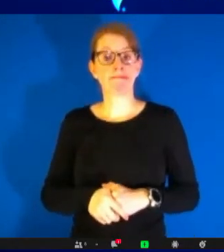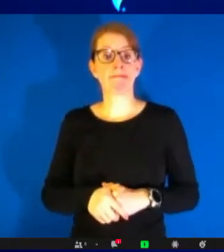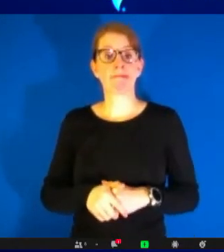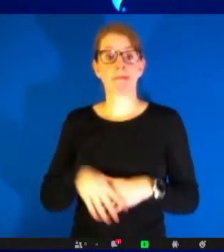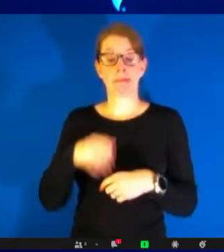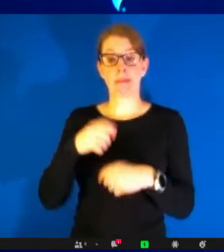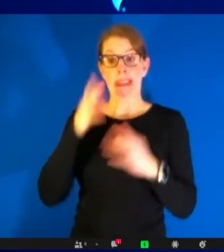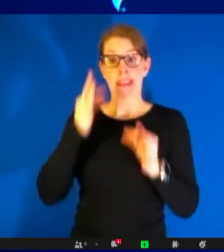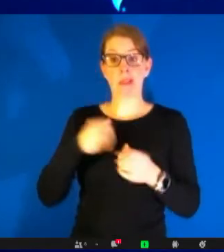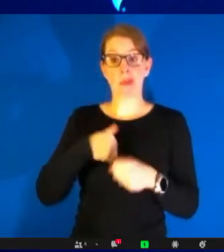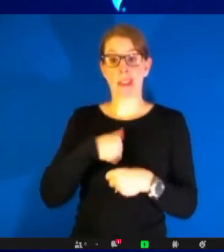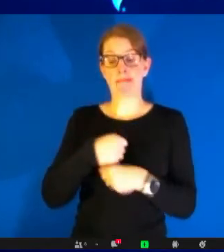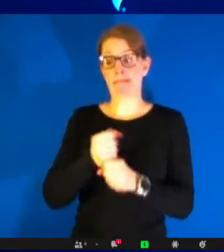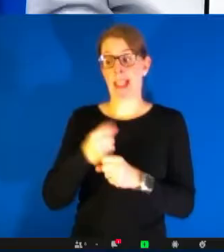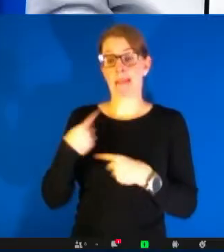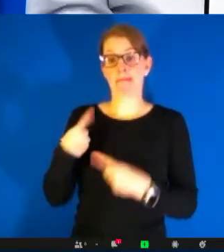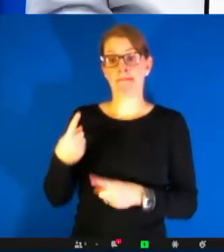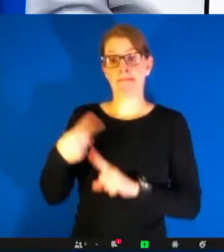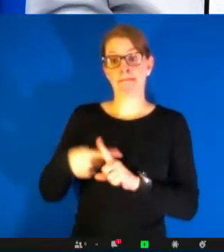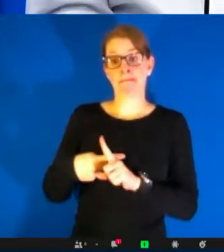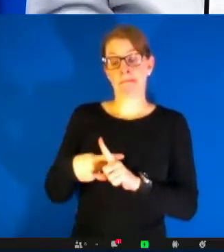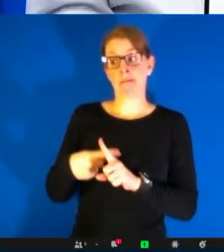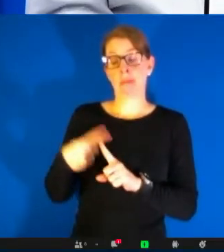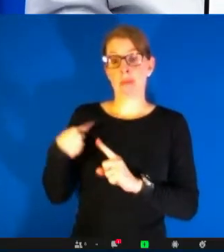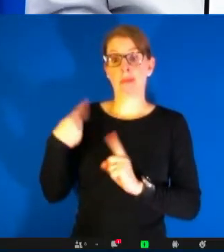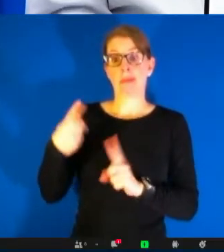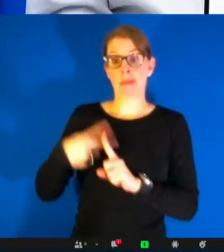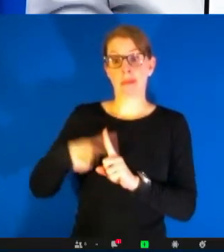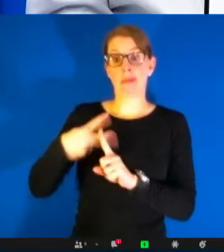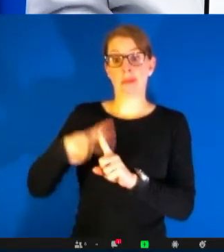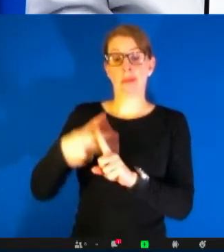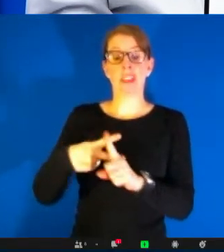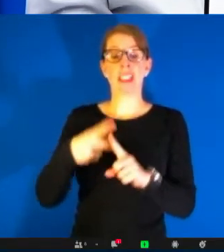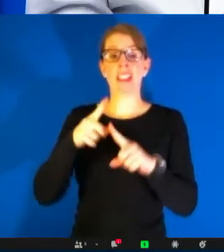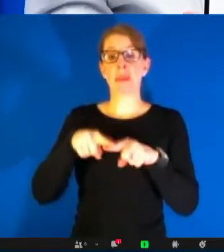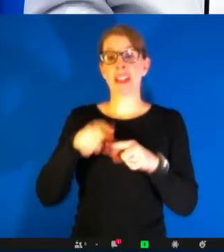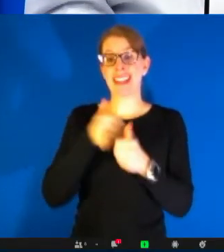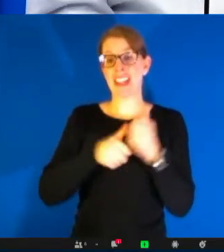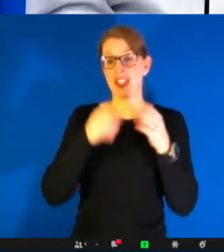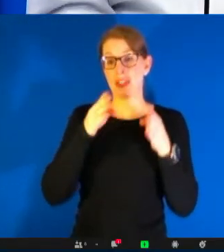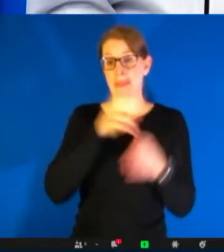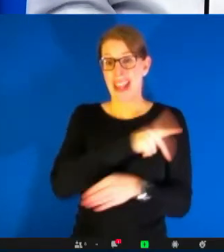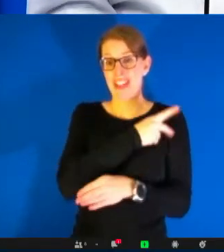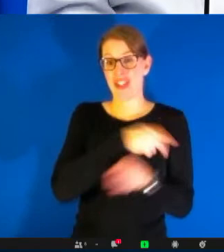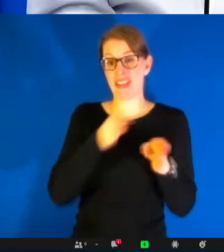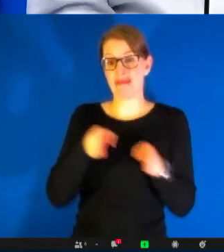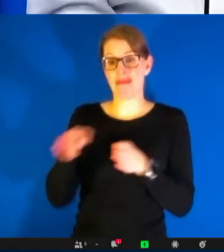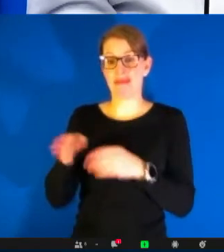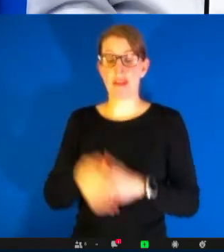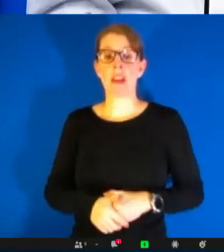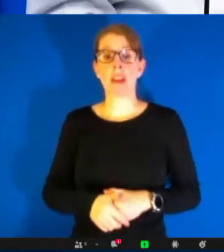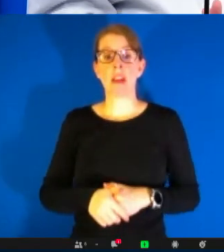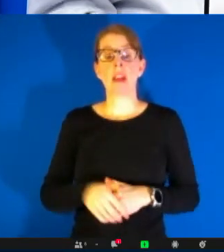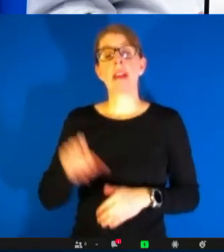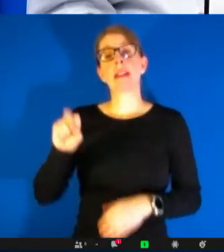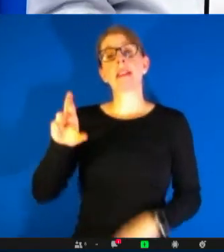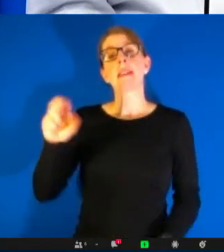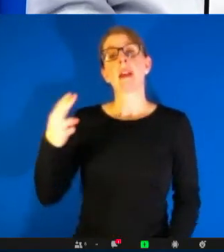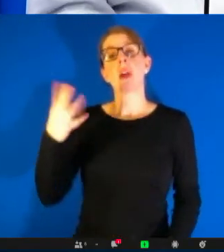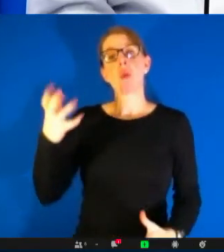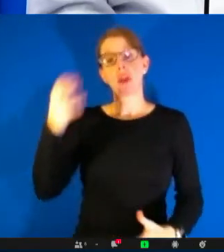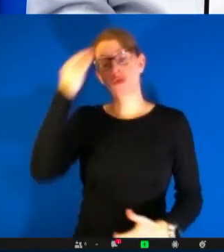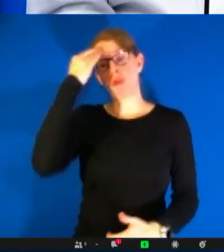month and longer. And it's patient to patient based on where they are. Absolutely. Last question. Sarah wants to know, is heart